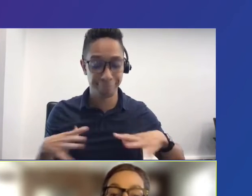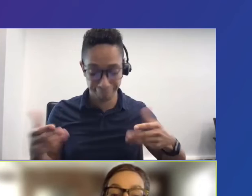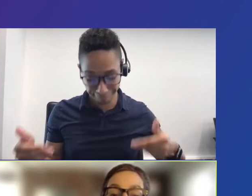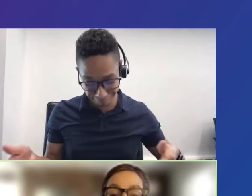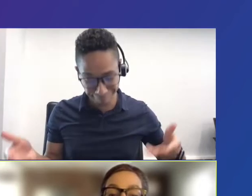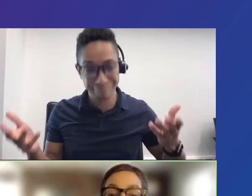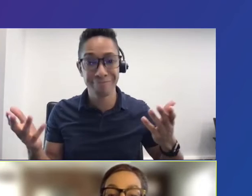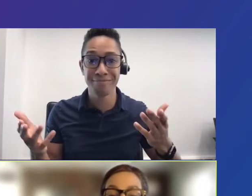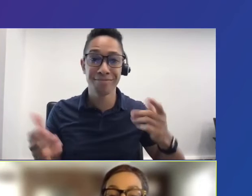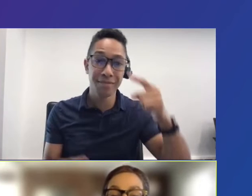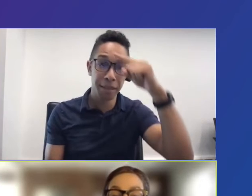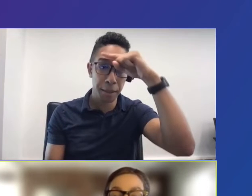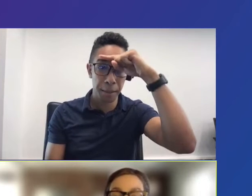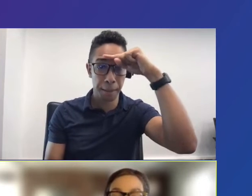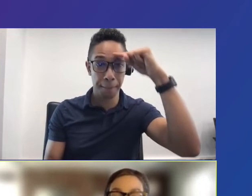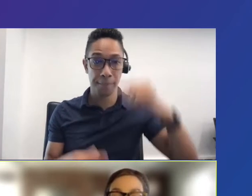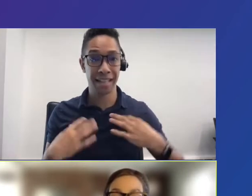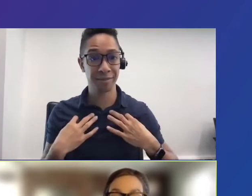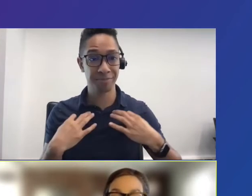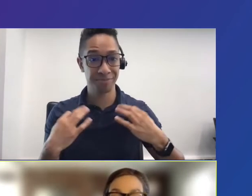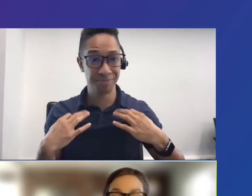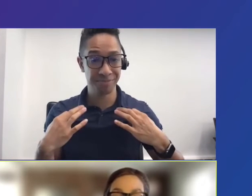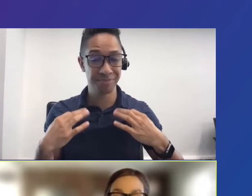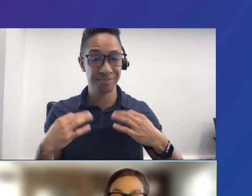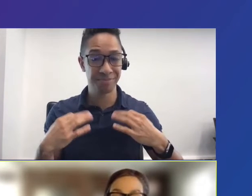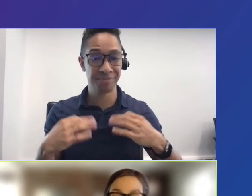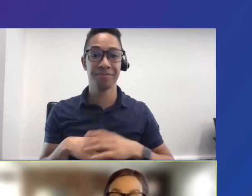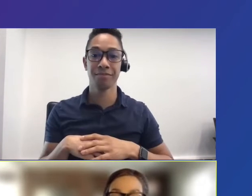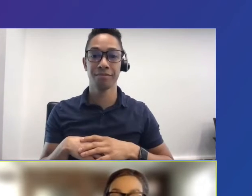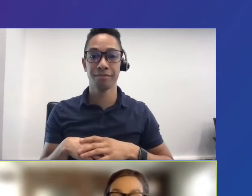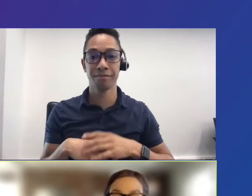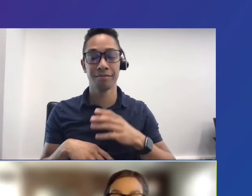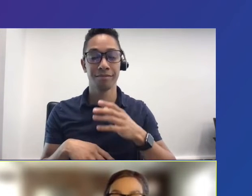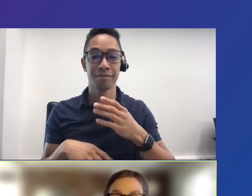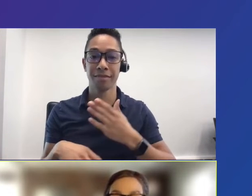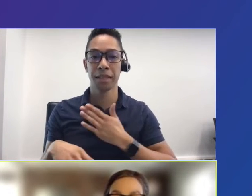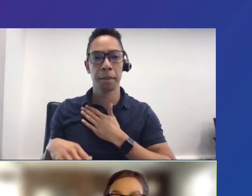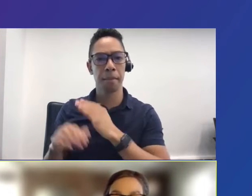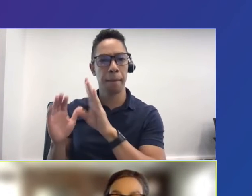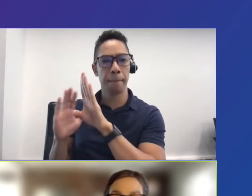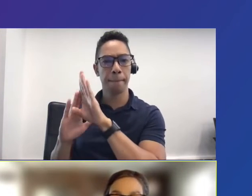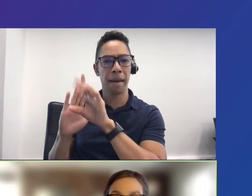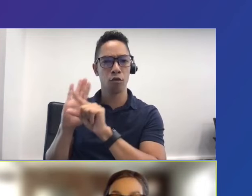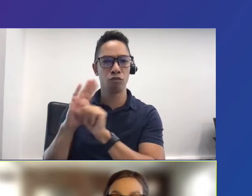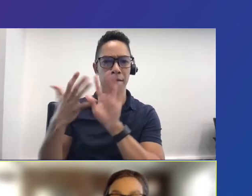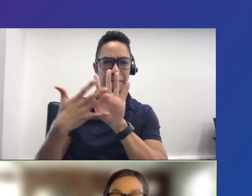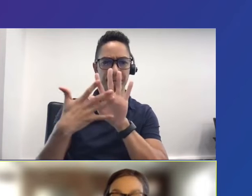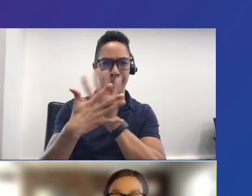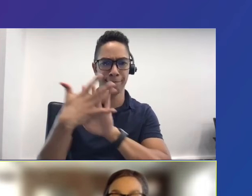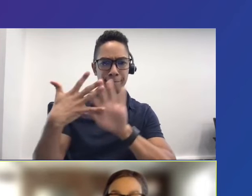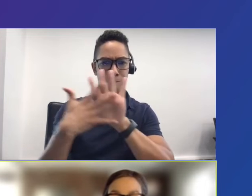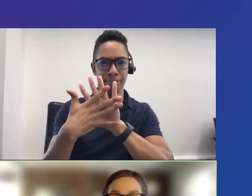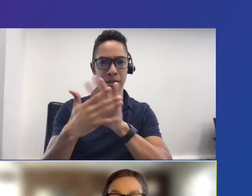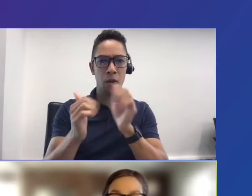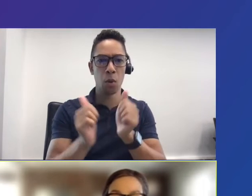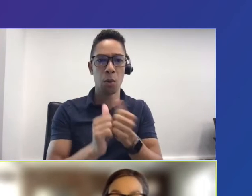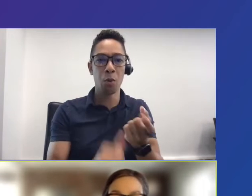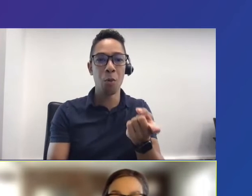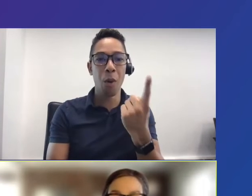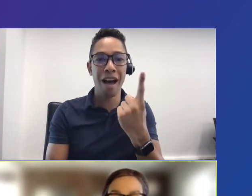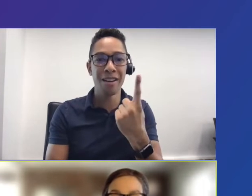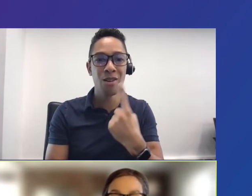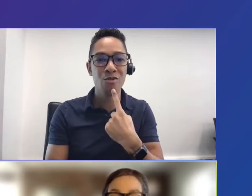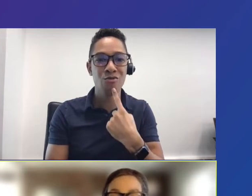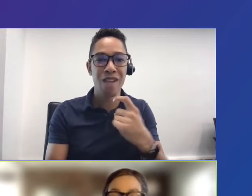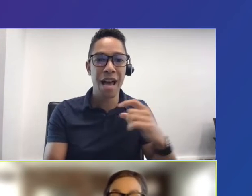A black blouse, and I have a fuzzy background with a red ball. I can see